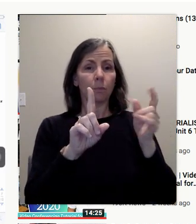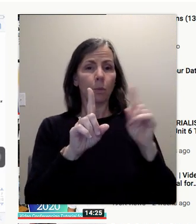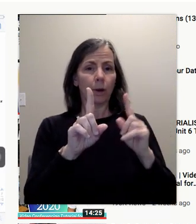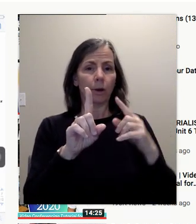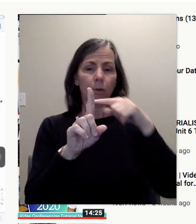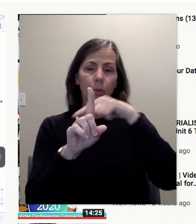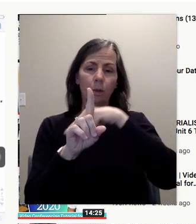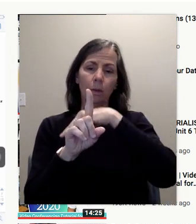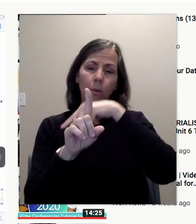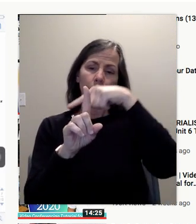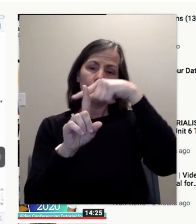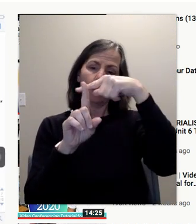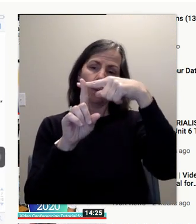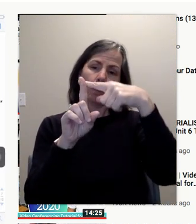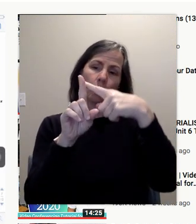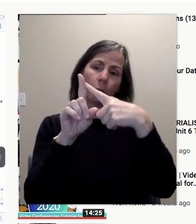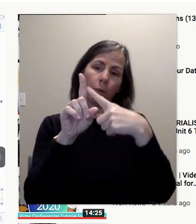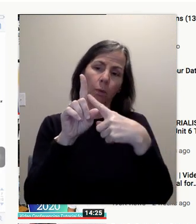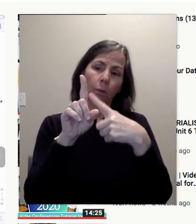And that happens at